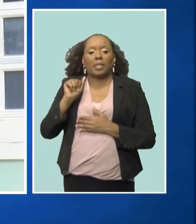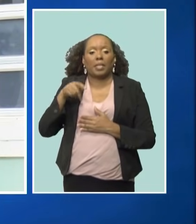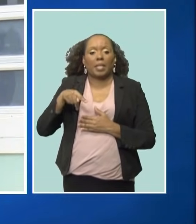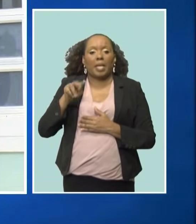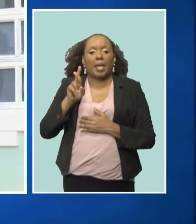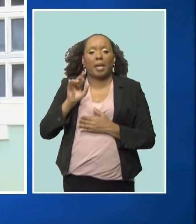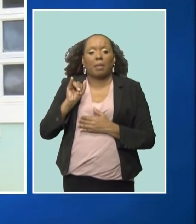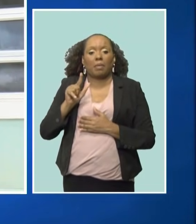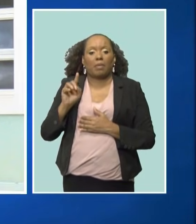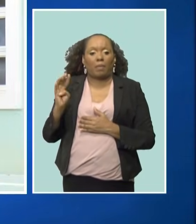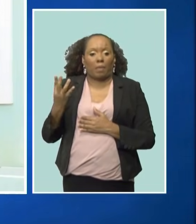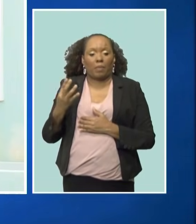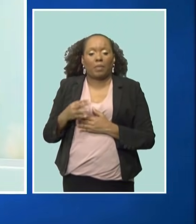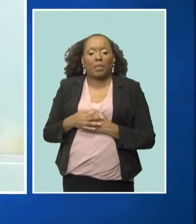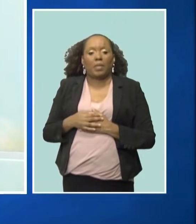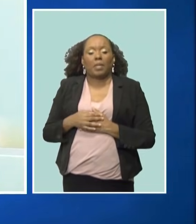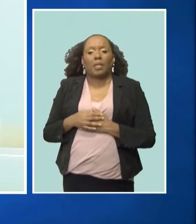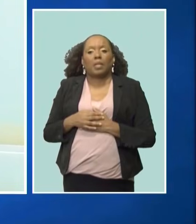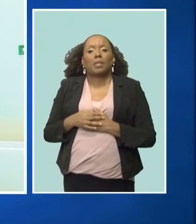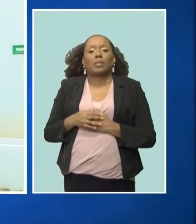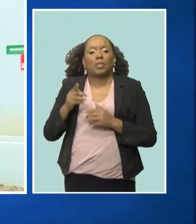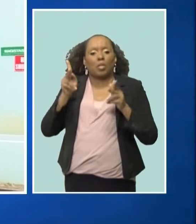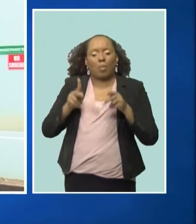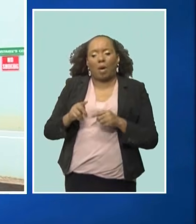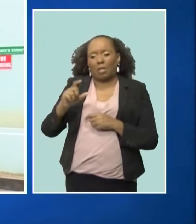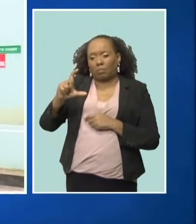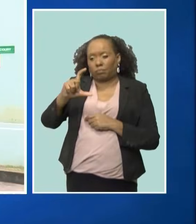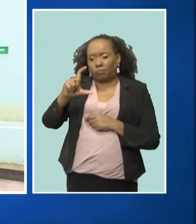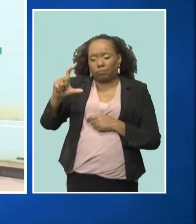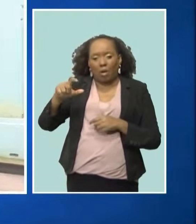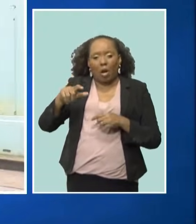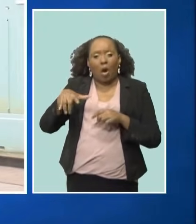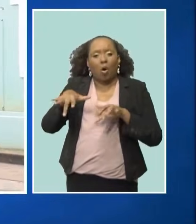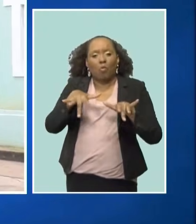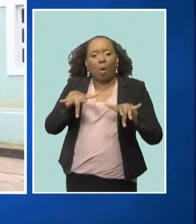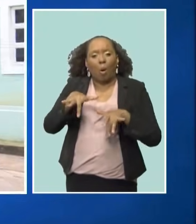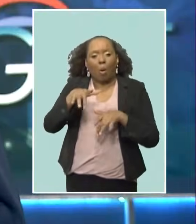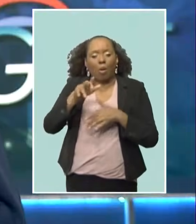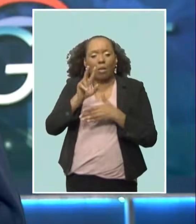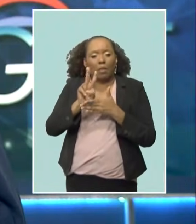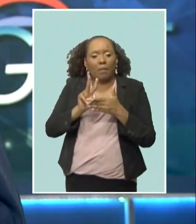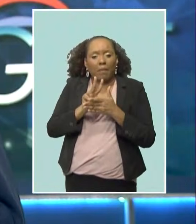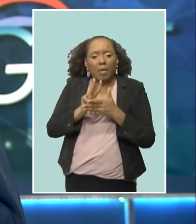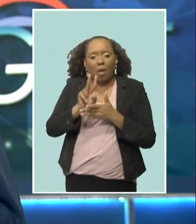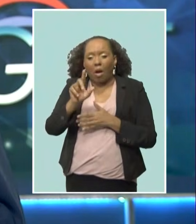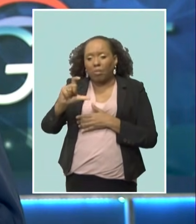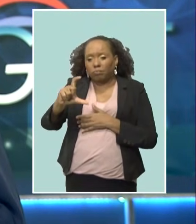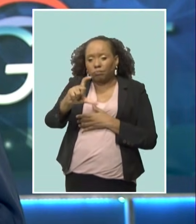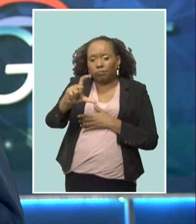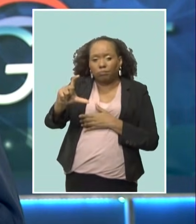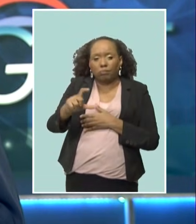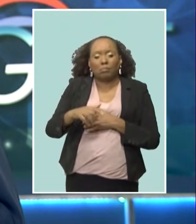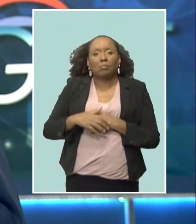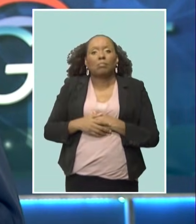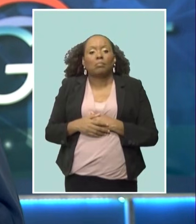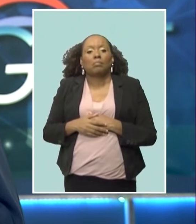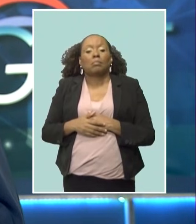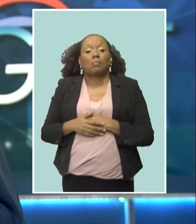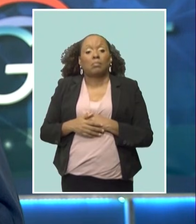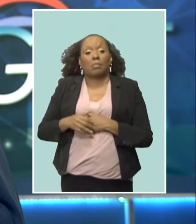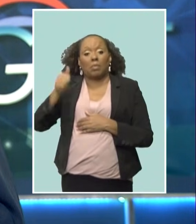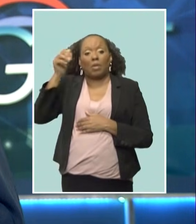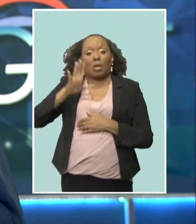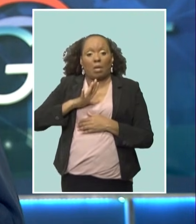4th. The killing was recorded and circulated on social media over the weekend. Boyce was represented by